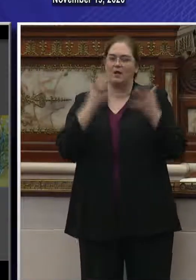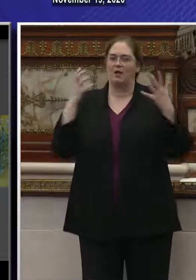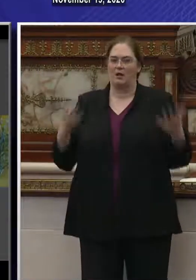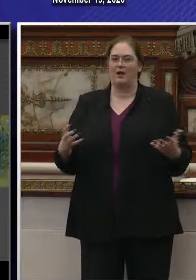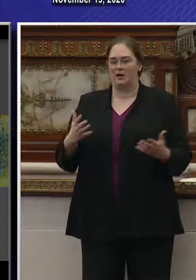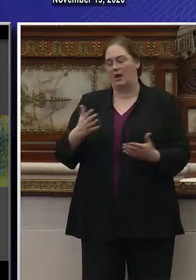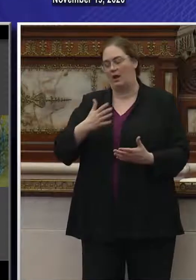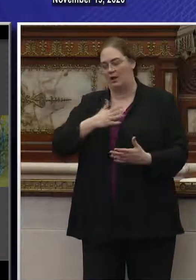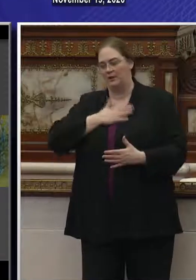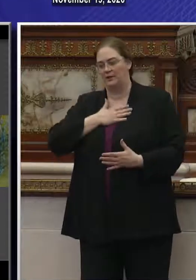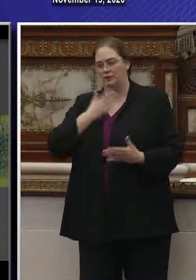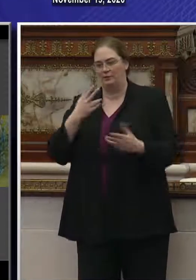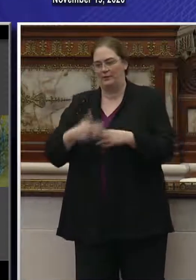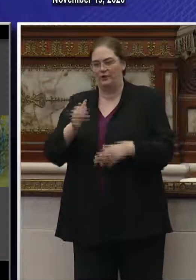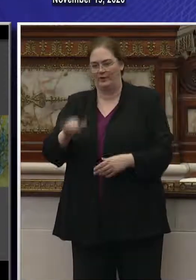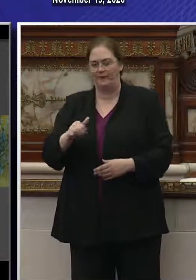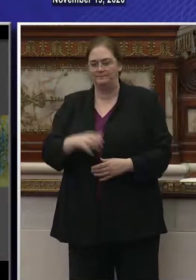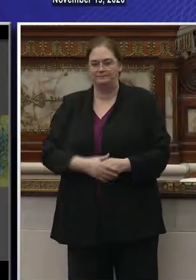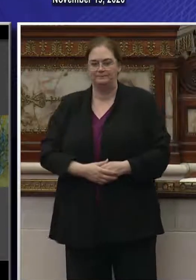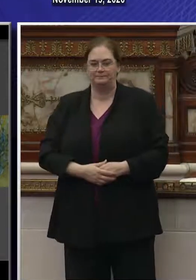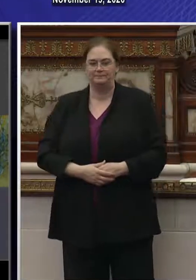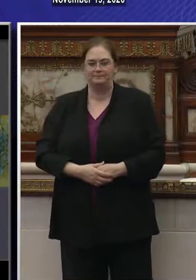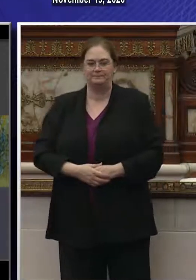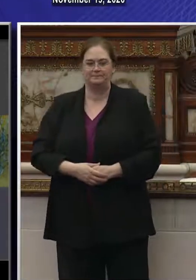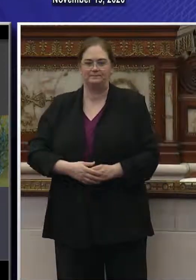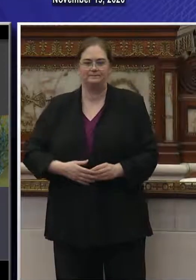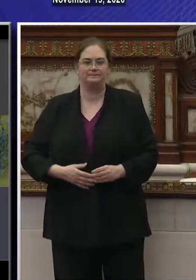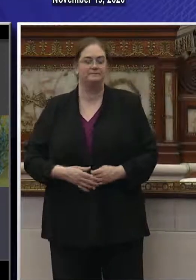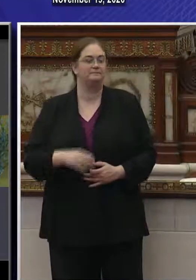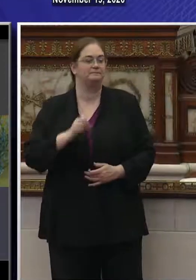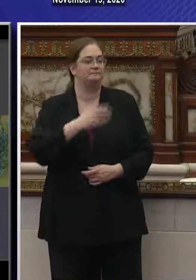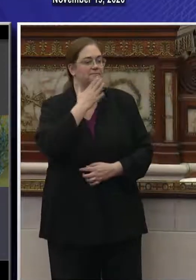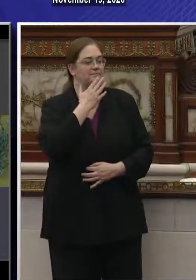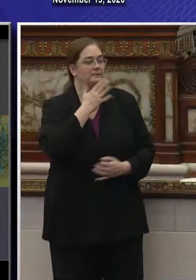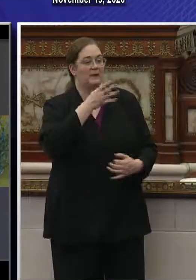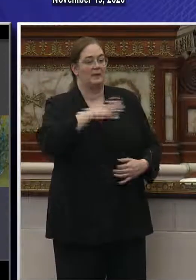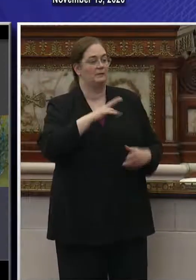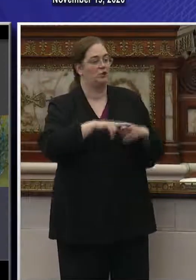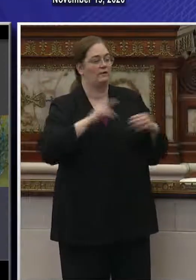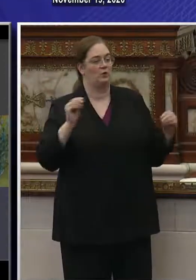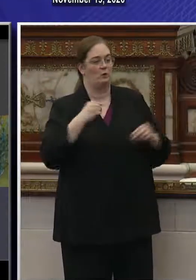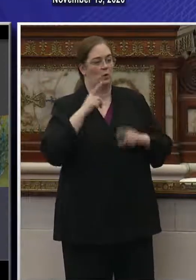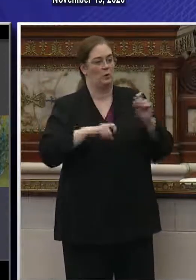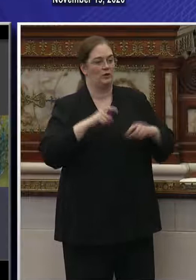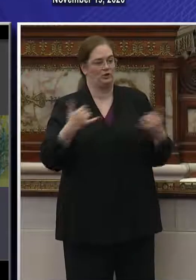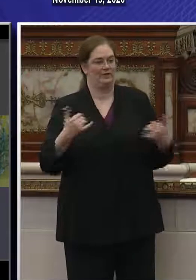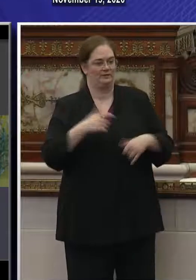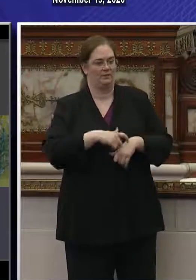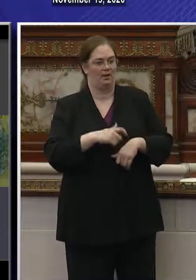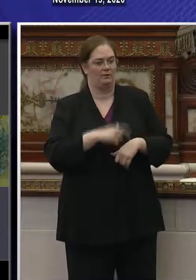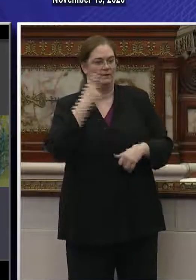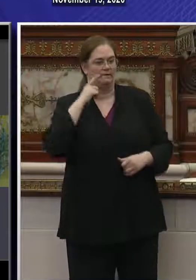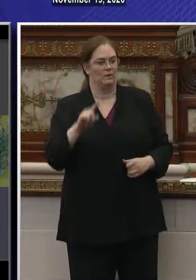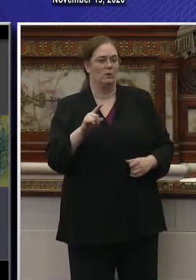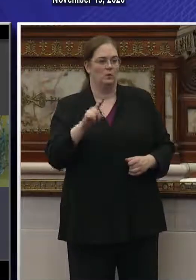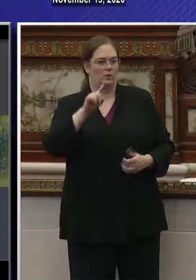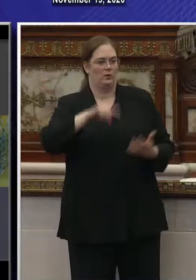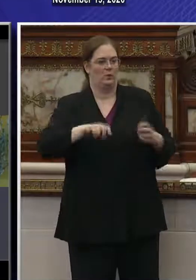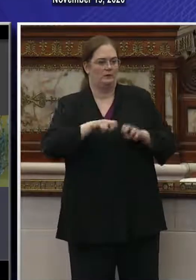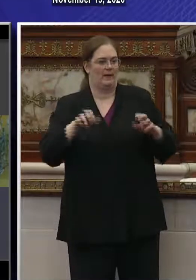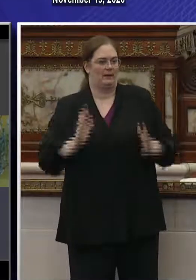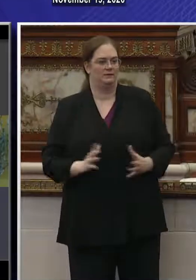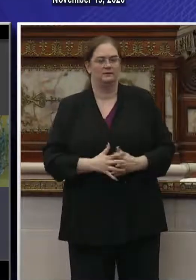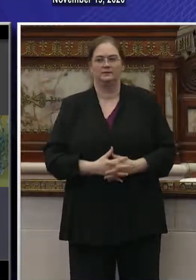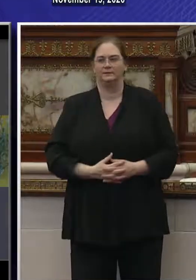glad you mentioned that, Councilman. Okay, thank you, Madam Chair. I have no further questions at this time for the